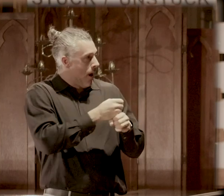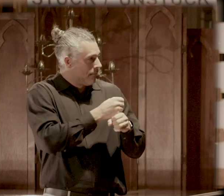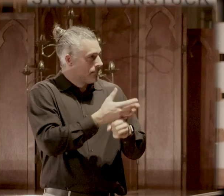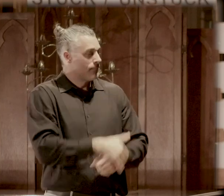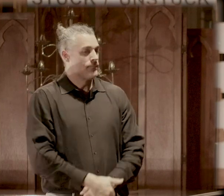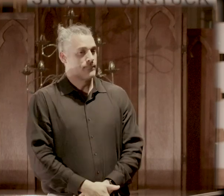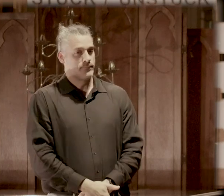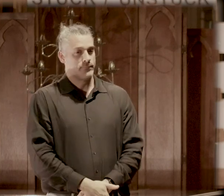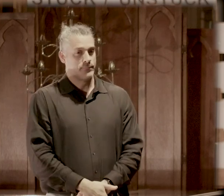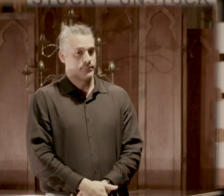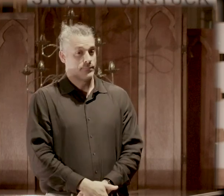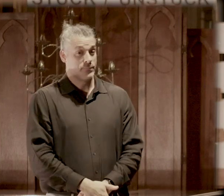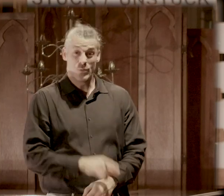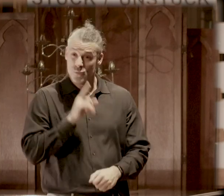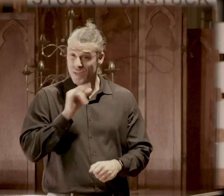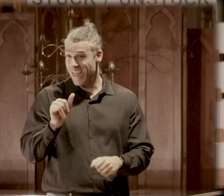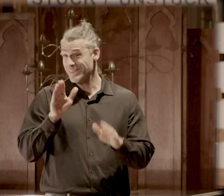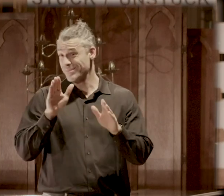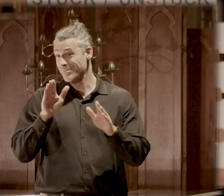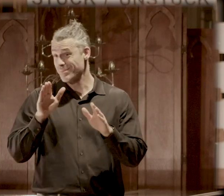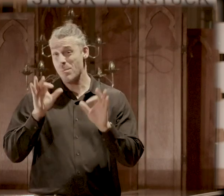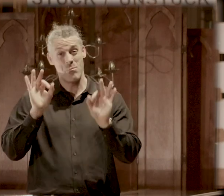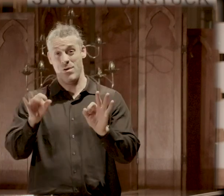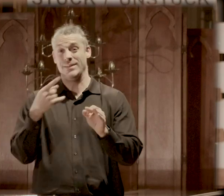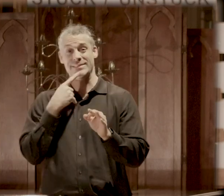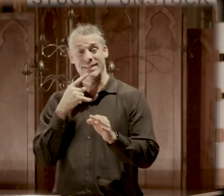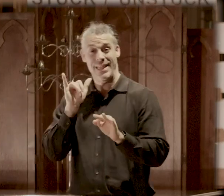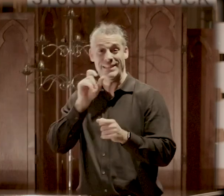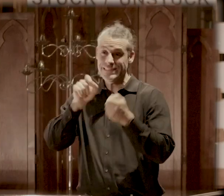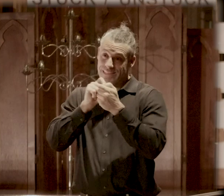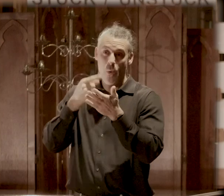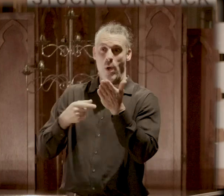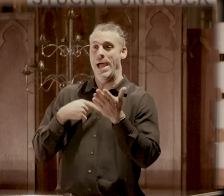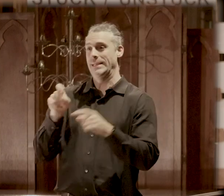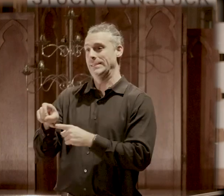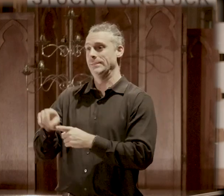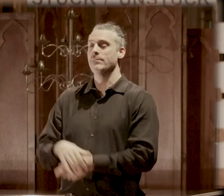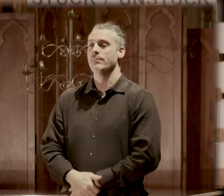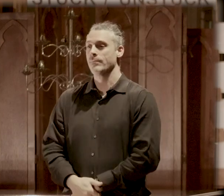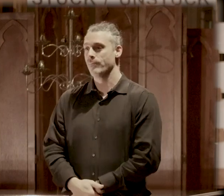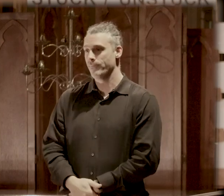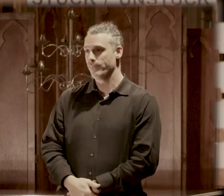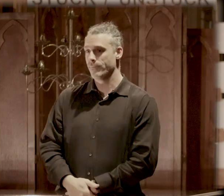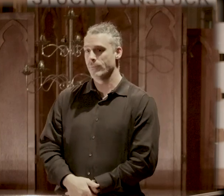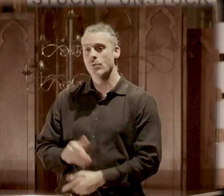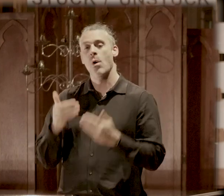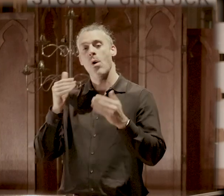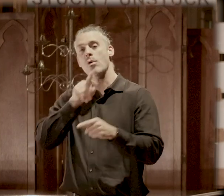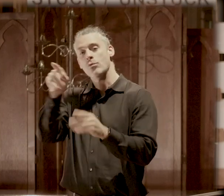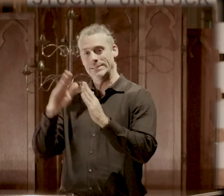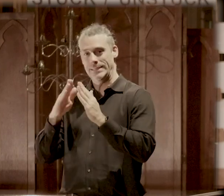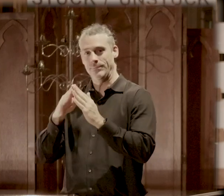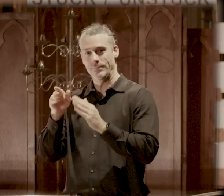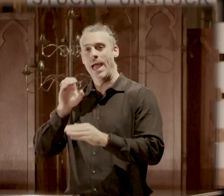coffee, which was an amazing thing to say. That was exactly what I needed to hear. So we went